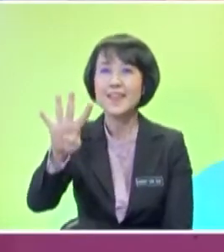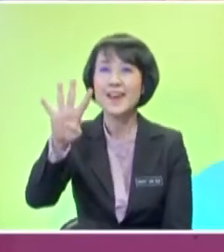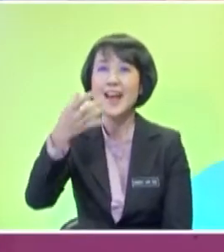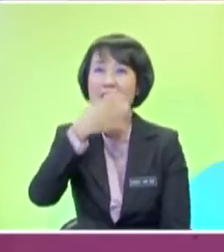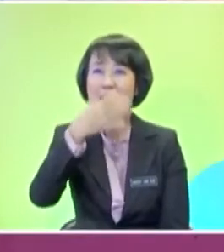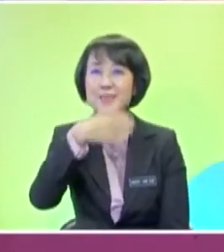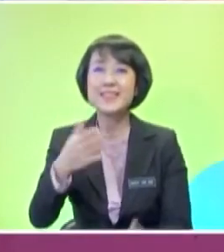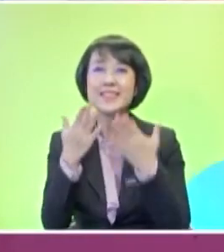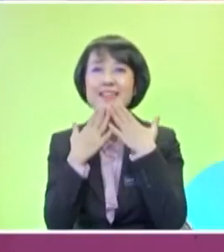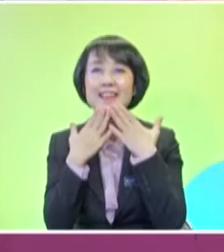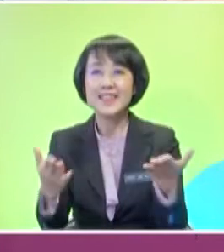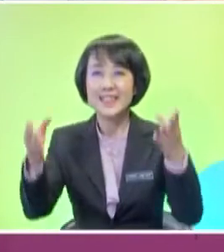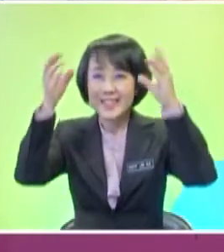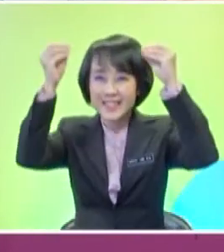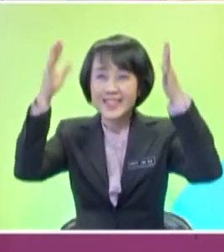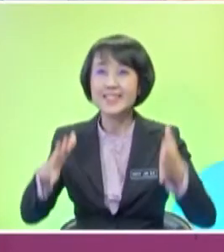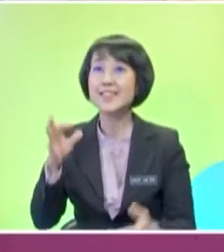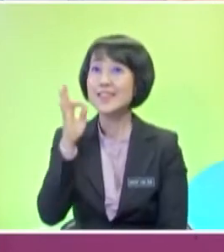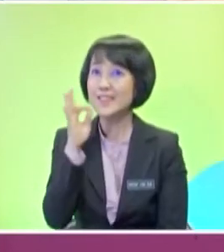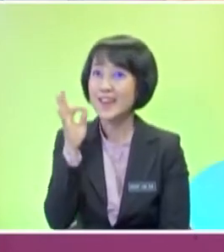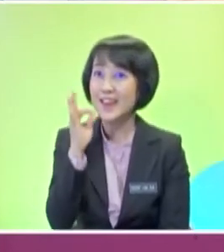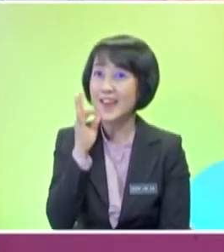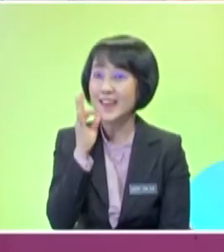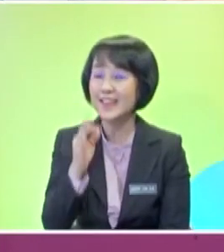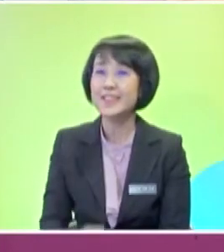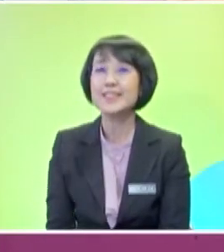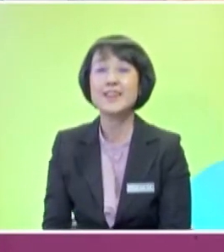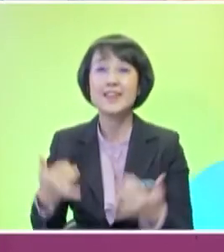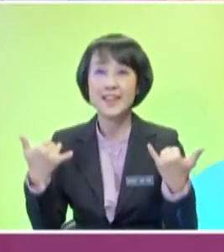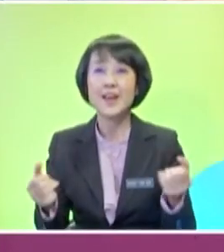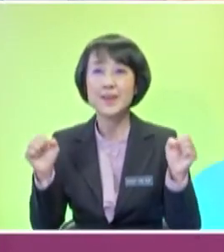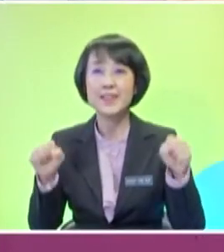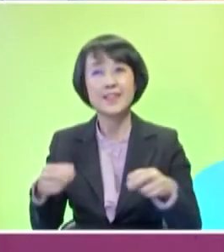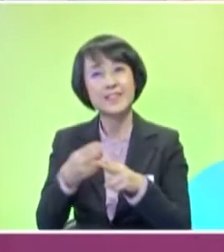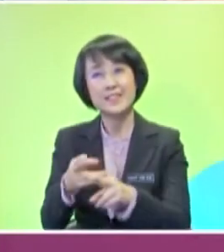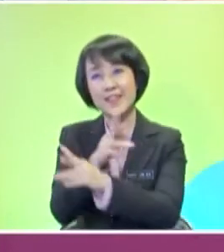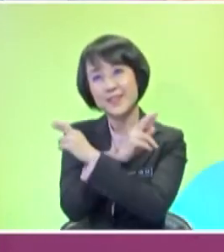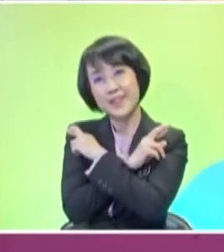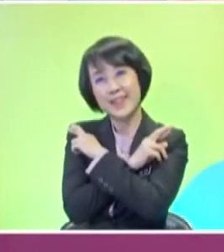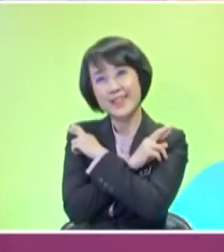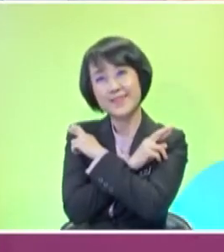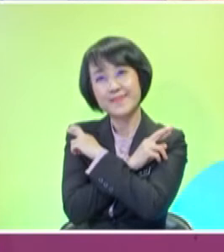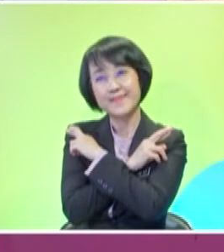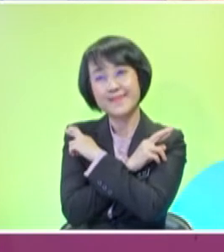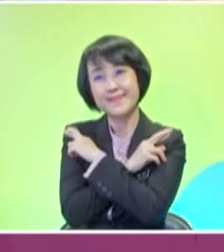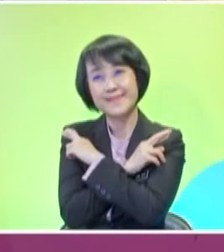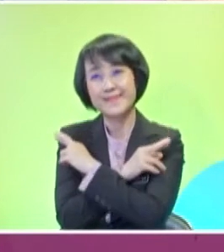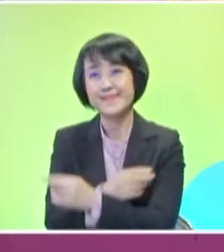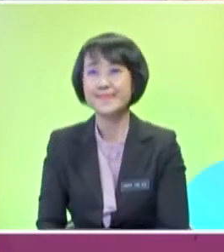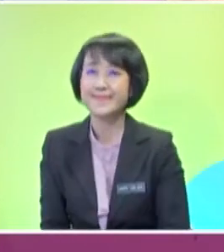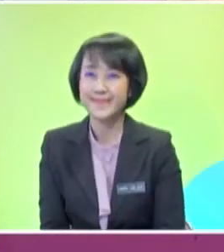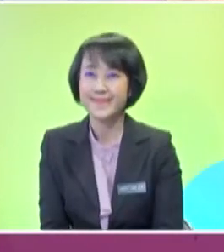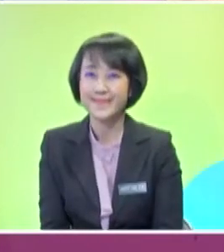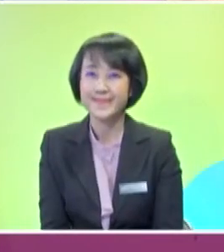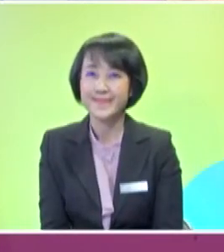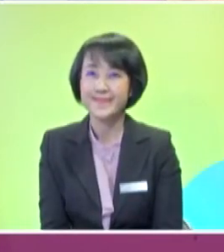4 apples. Thank you so much, teacher Farah. And right now, I believe we can take a short break. Yes, we're going to take a short break and back to you after this